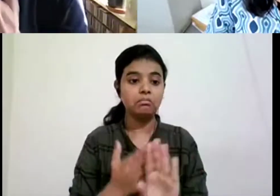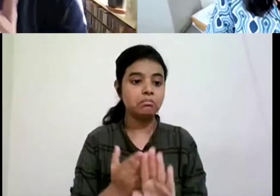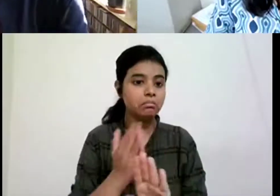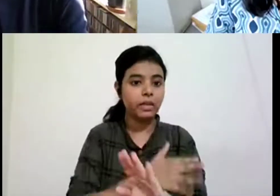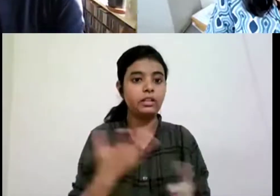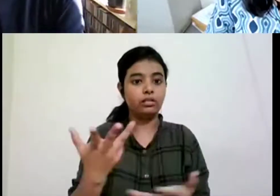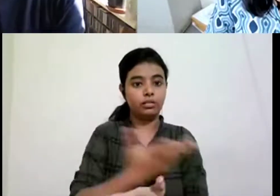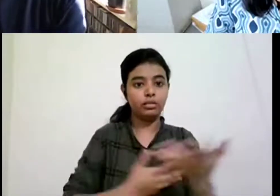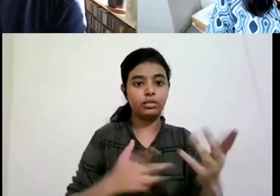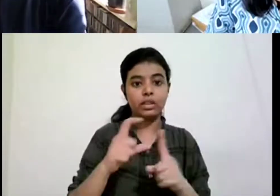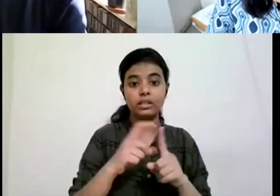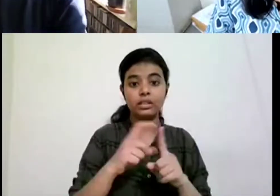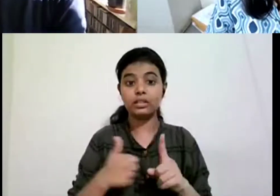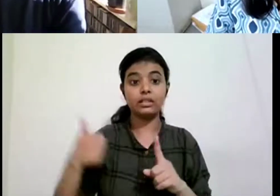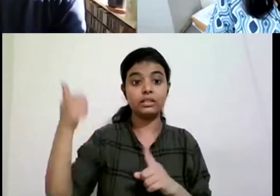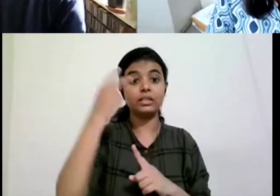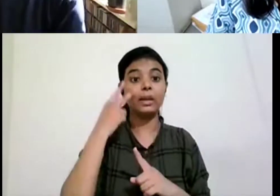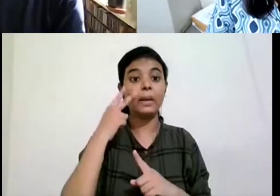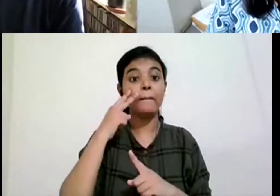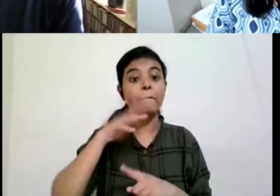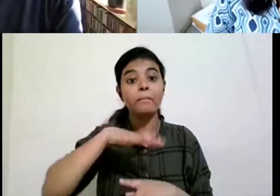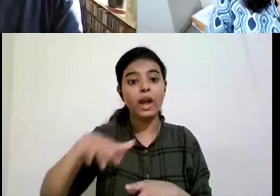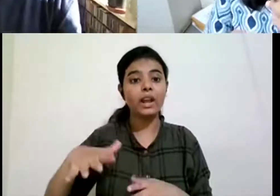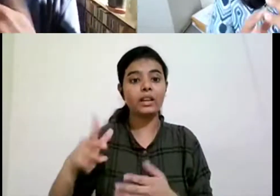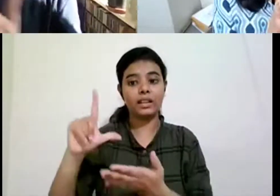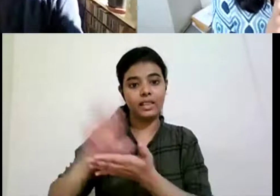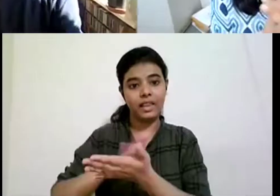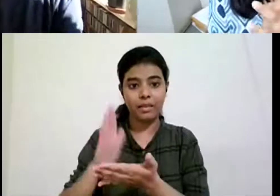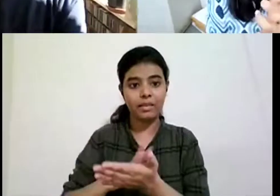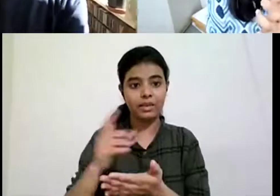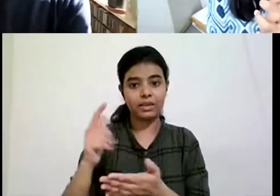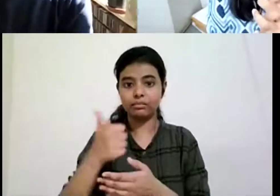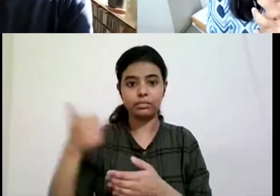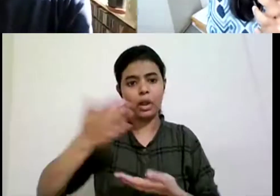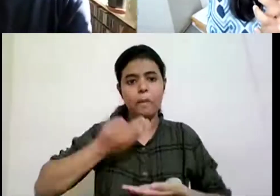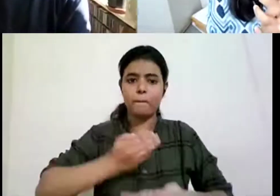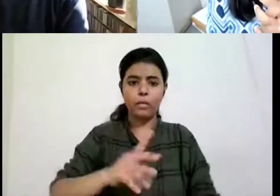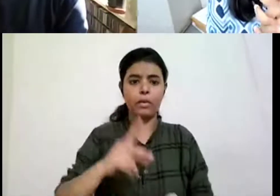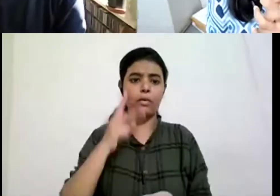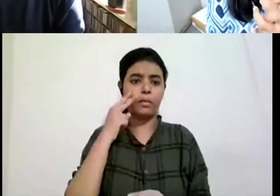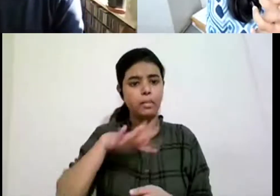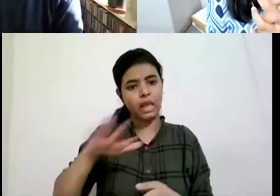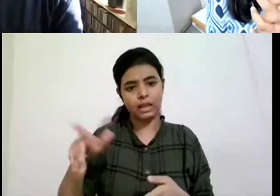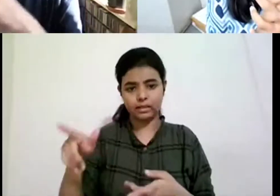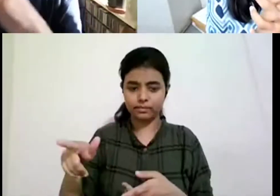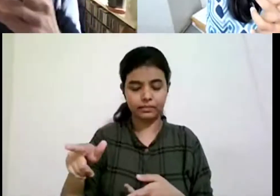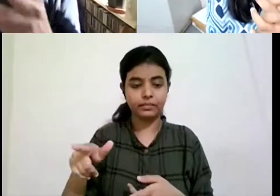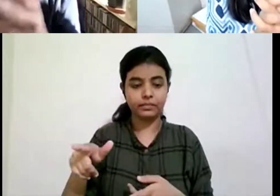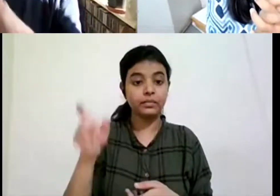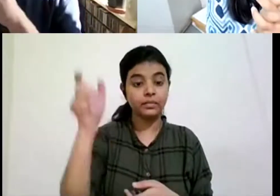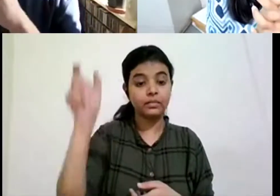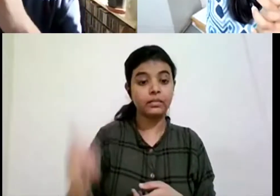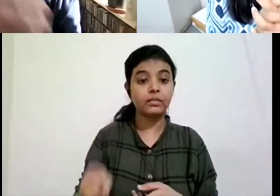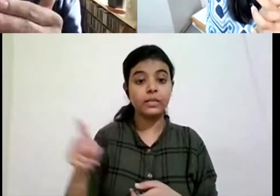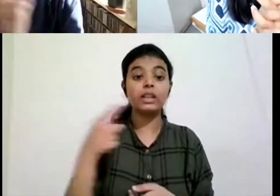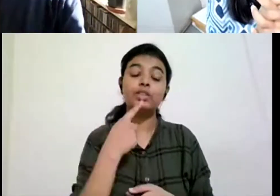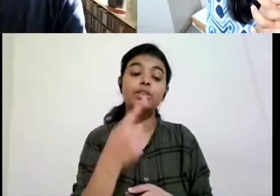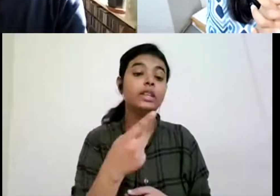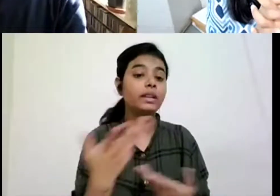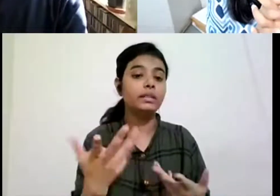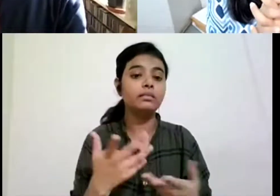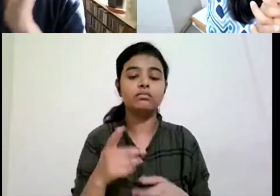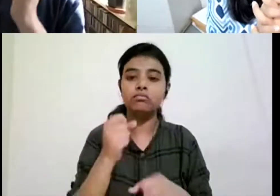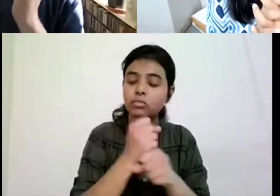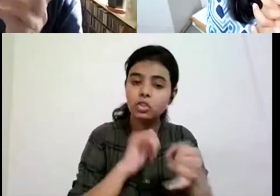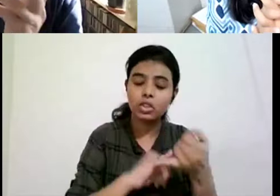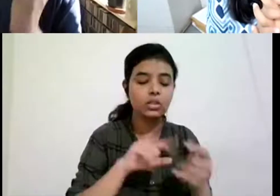the director of the blind library here in Germany, who is born blind himself, and who says, Gregor, I love your